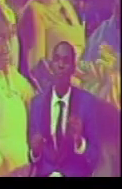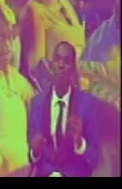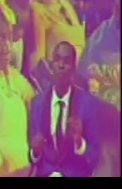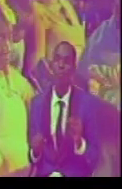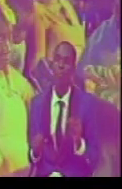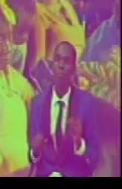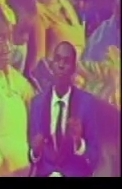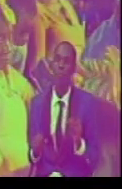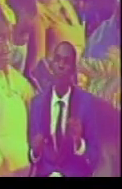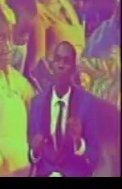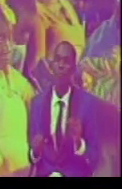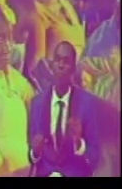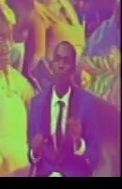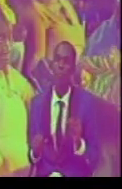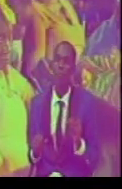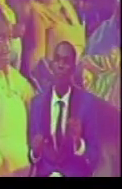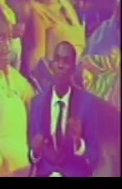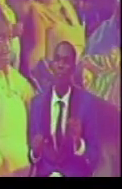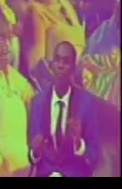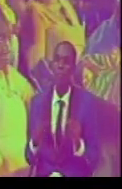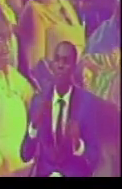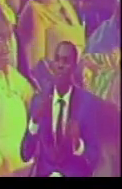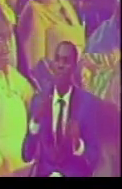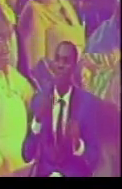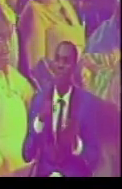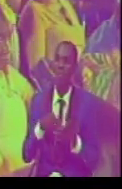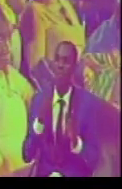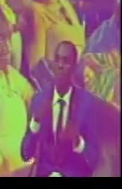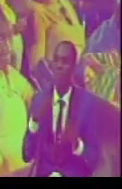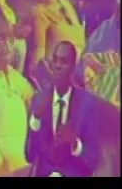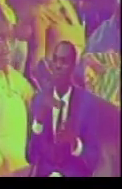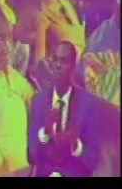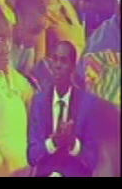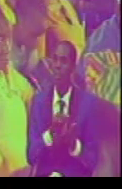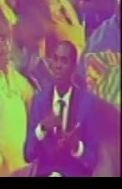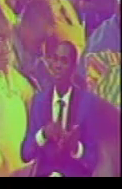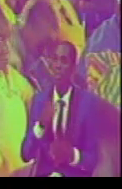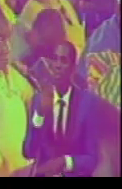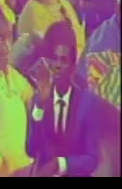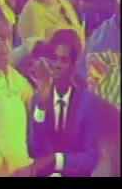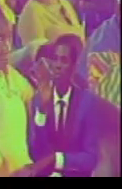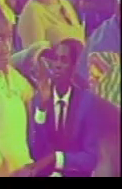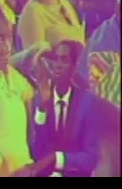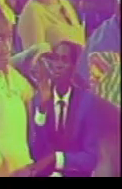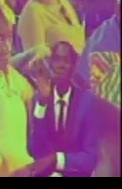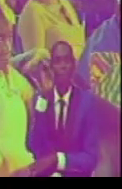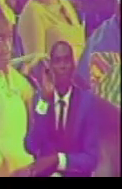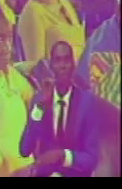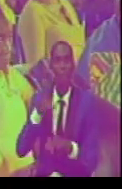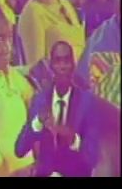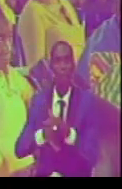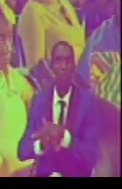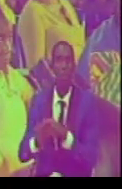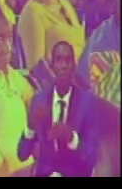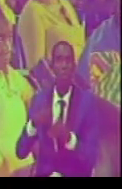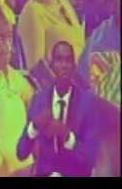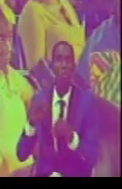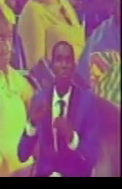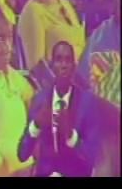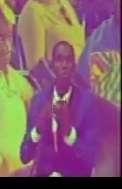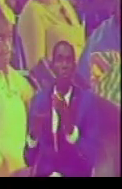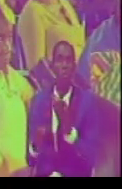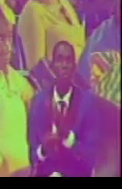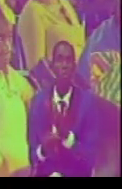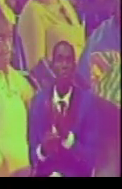from Jen Imaribe, Joshua Jen Imaribe. He said that this afternoon, I logged into